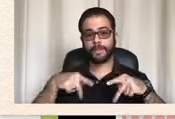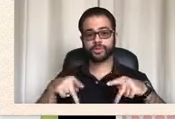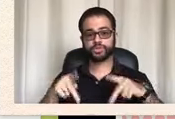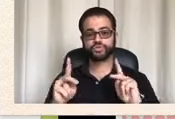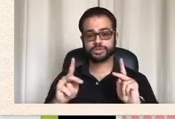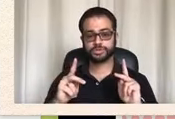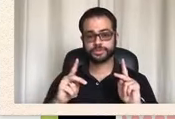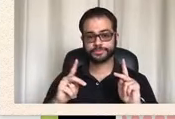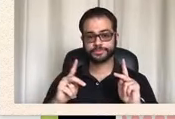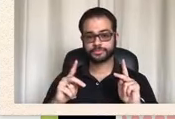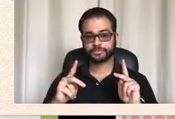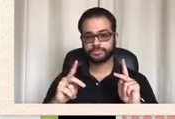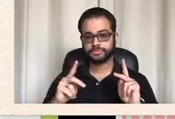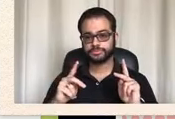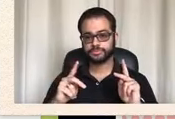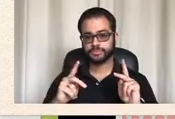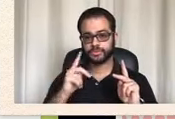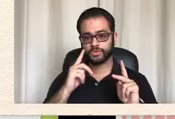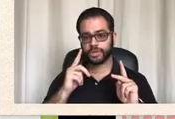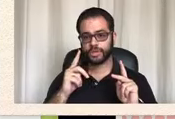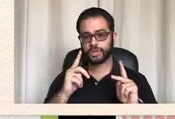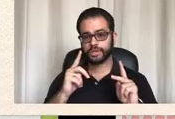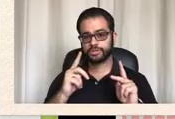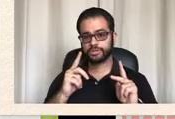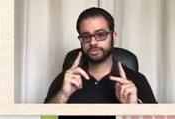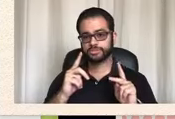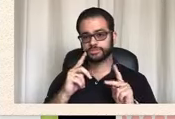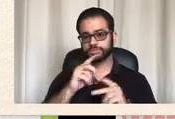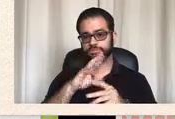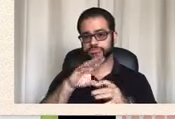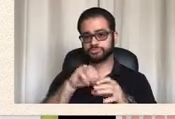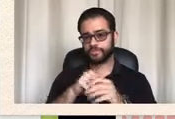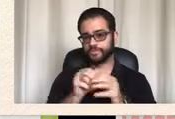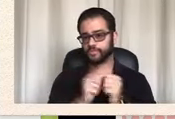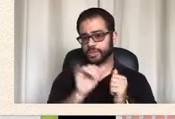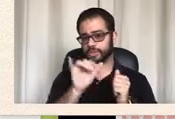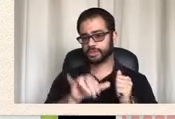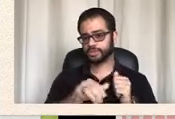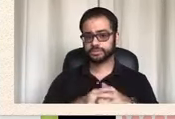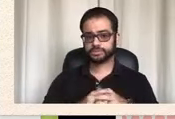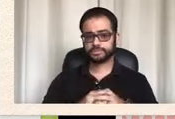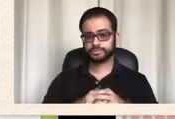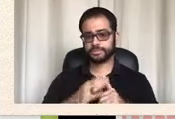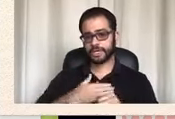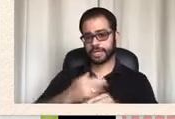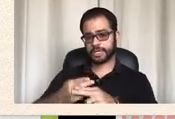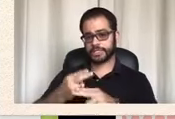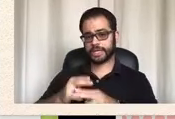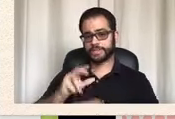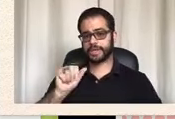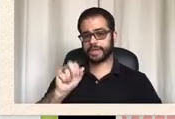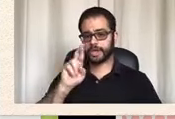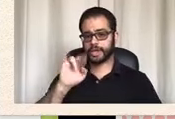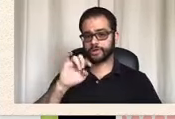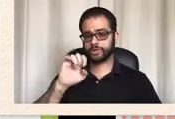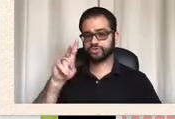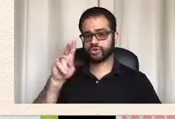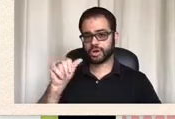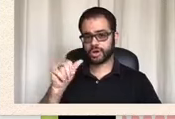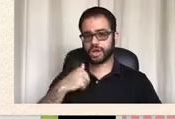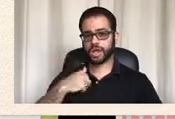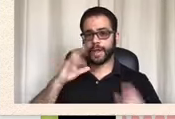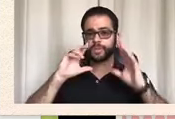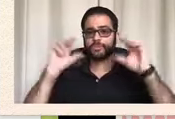see your quick question? My name is Arizona Jenkins, and I'm the president of New Horizons